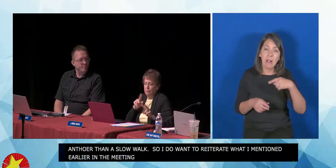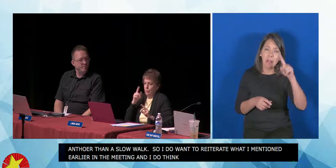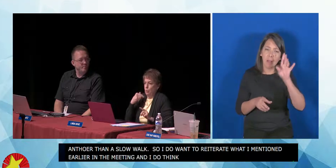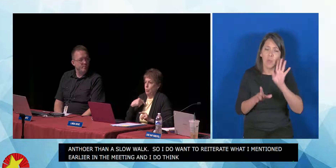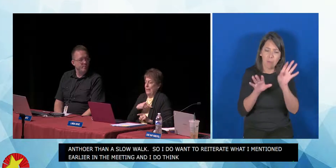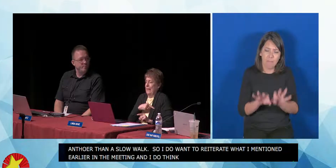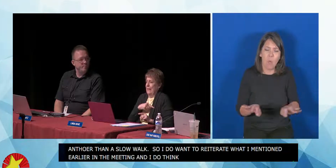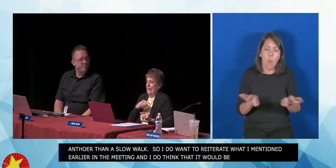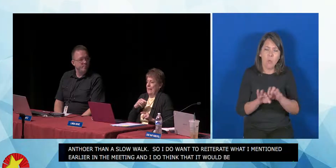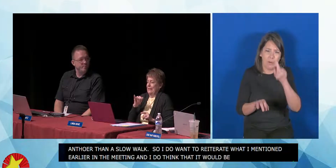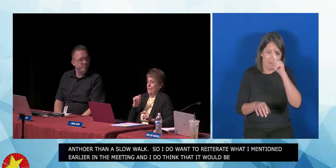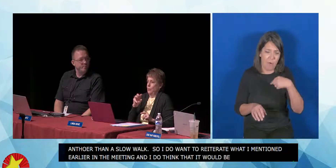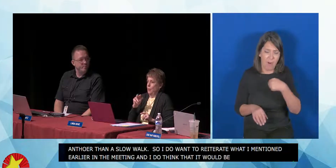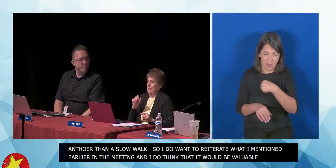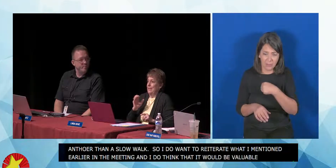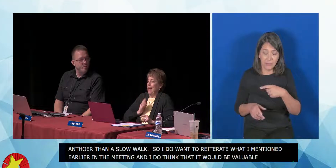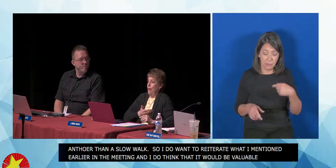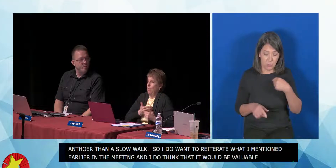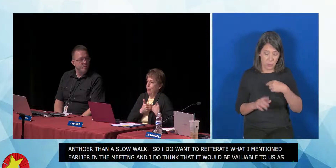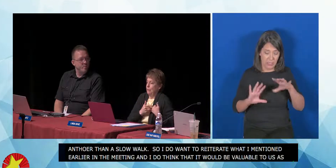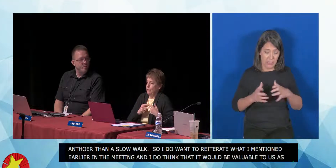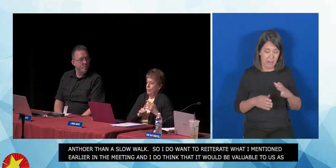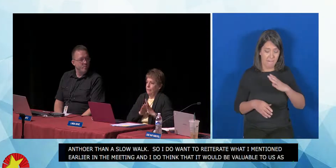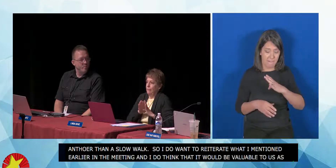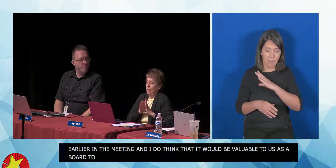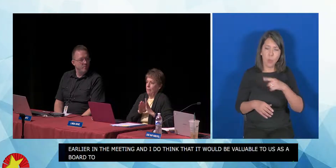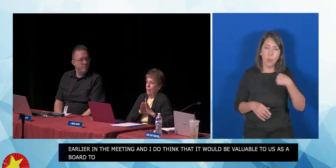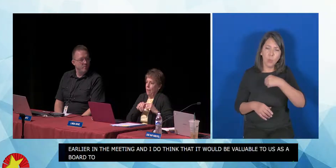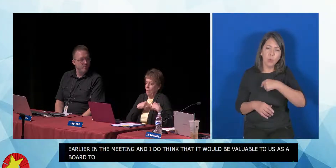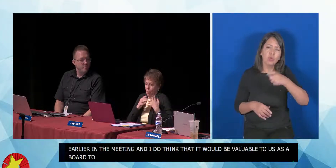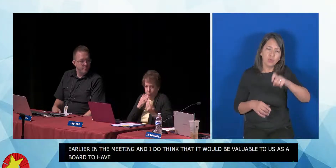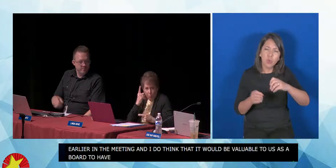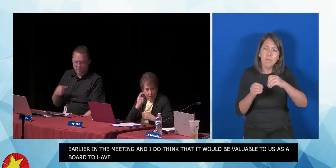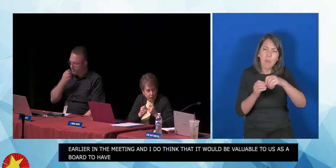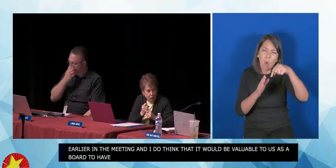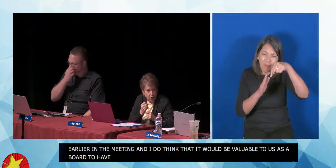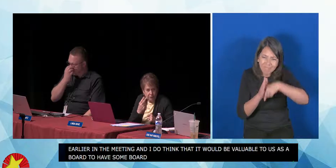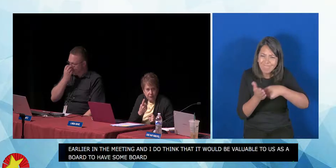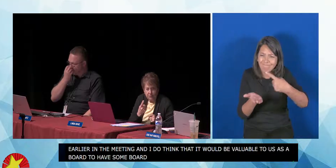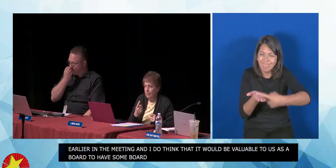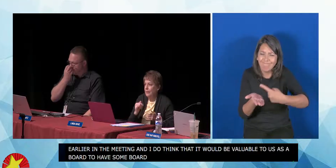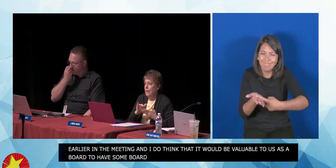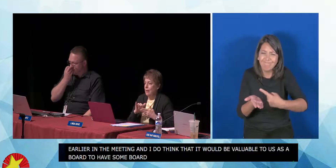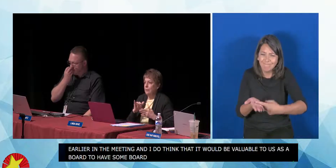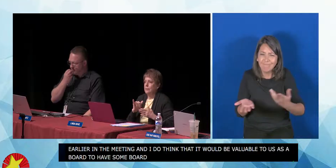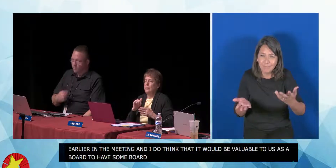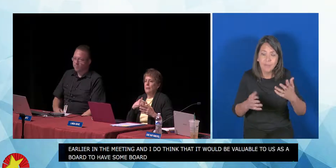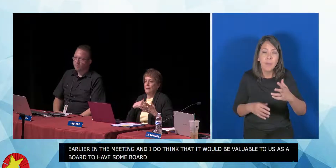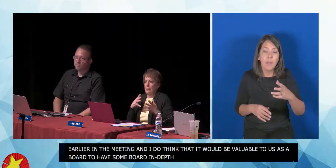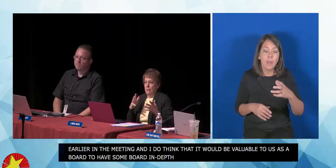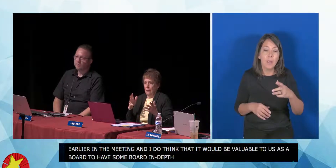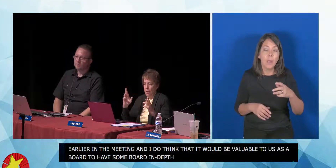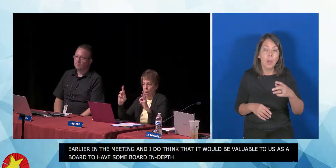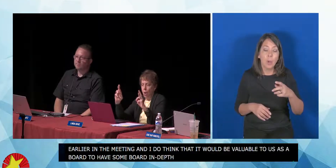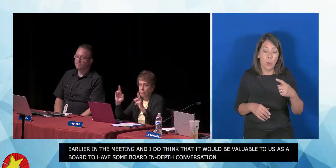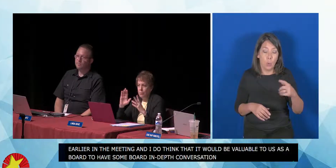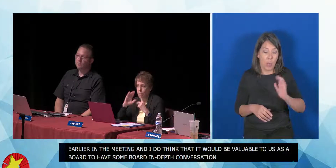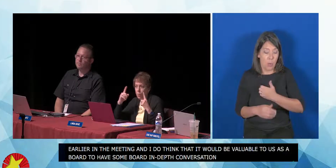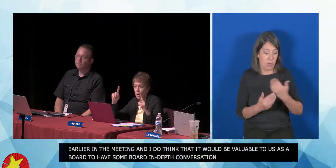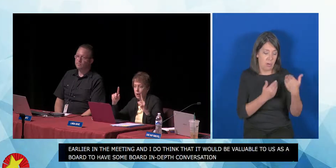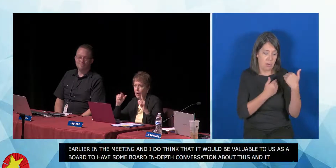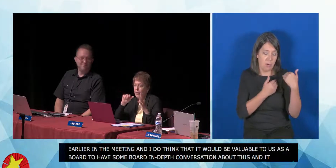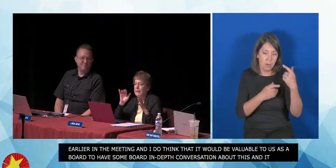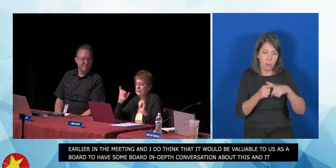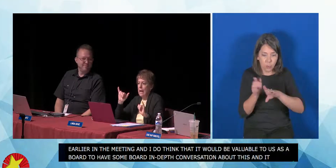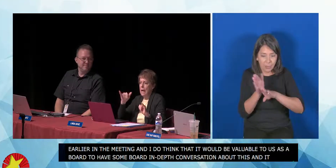us as a board to have some more in-depth conversation about this. It was our responsibility to develop this plan. It took us a year or